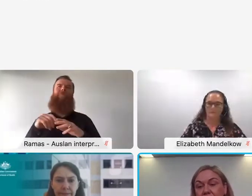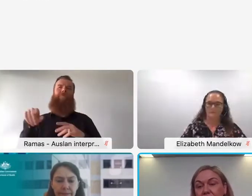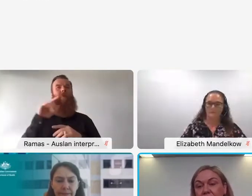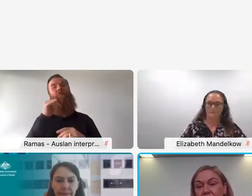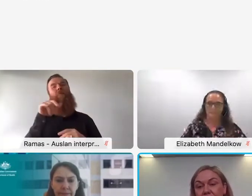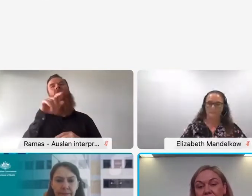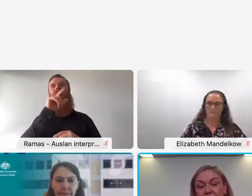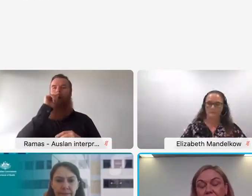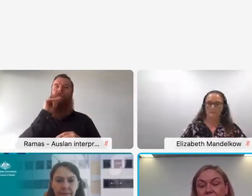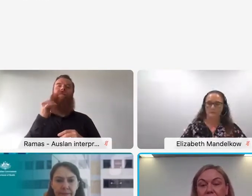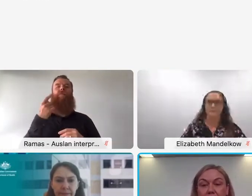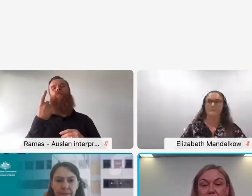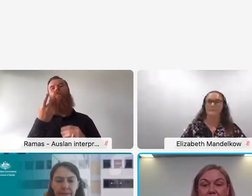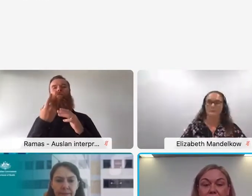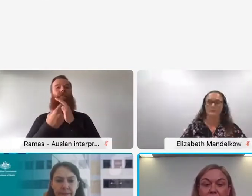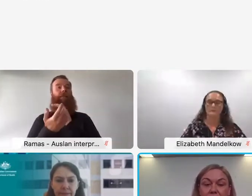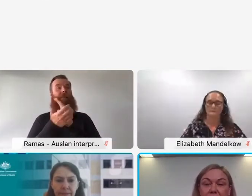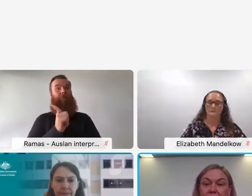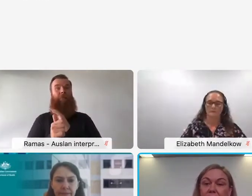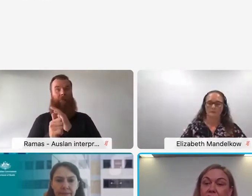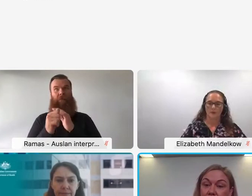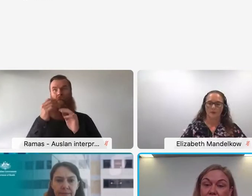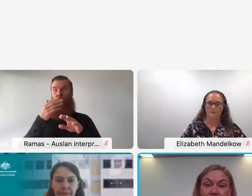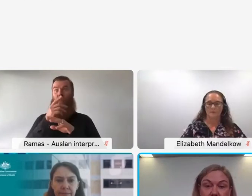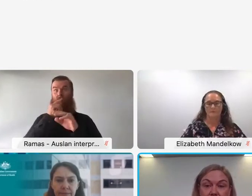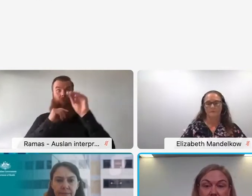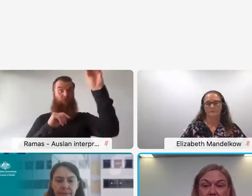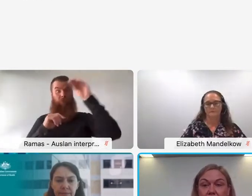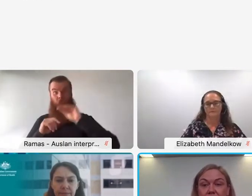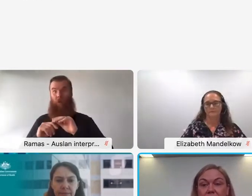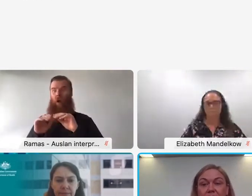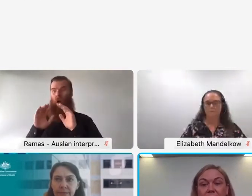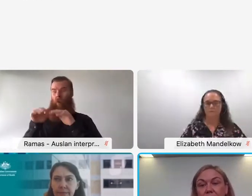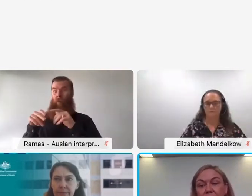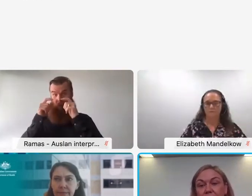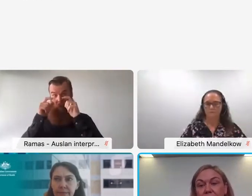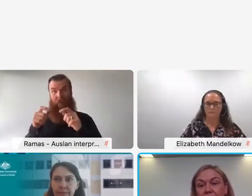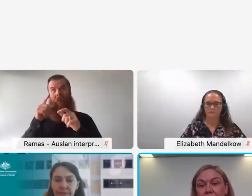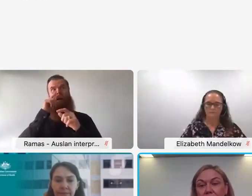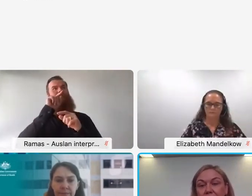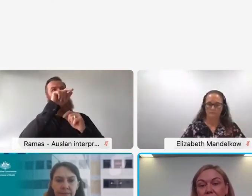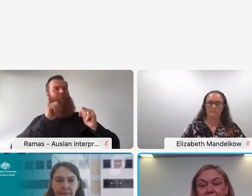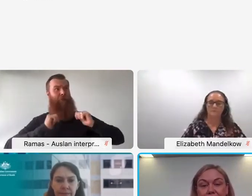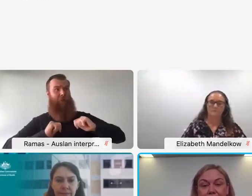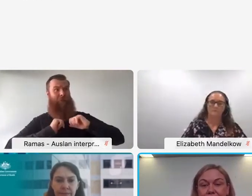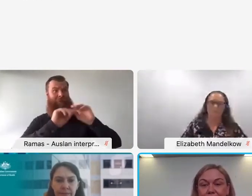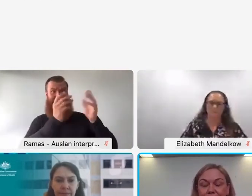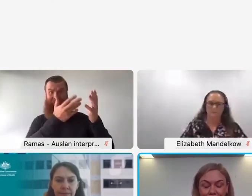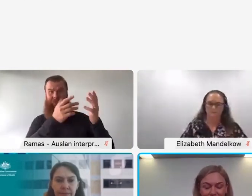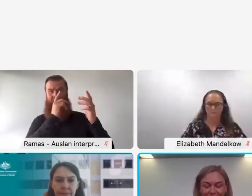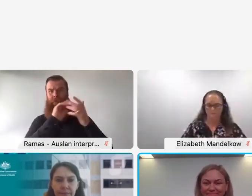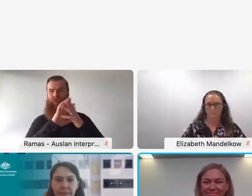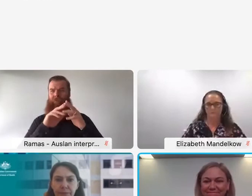skills that you could see working in the home care environment, and train those people up to deliver home care in your communities.